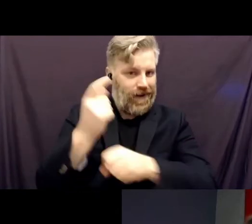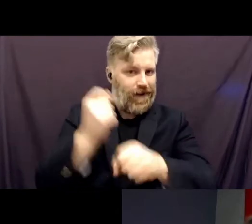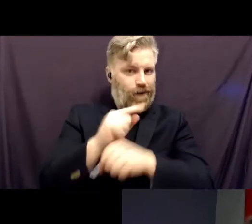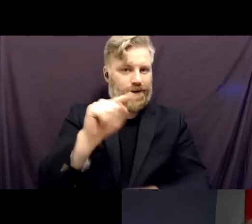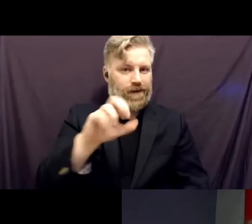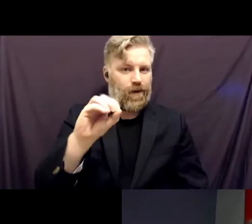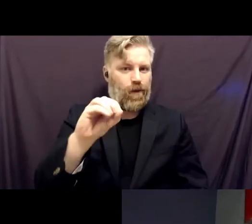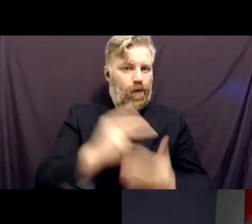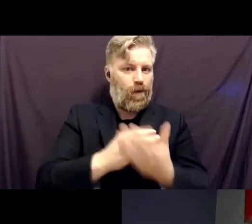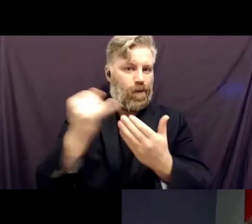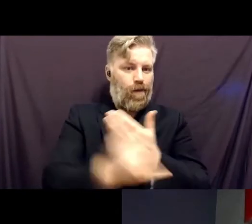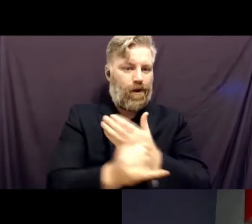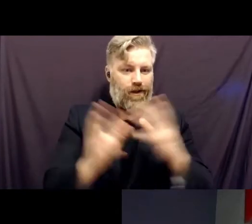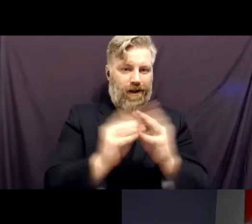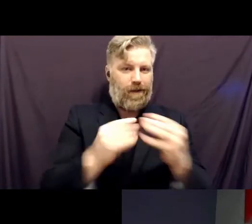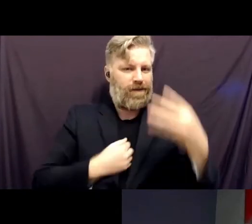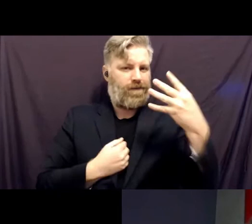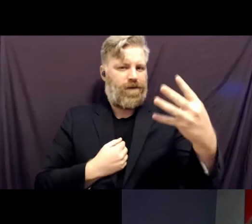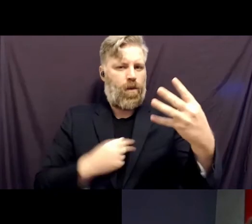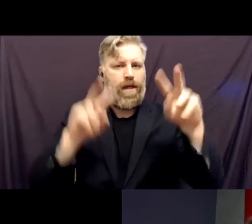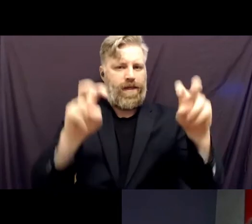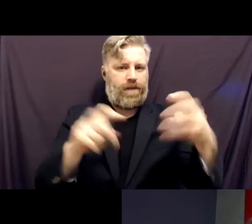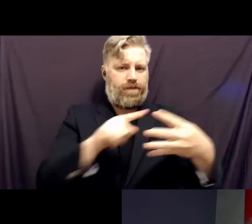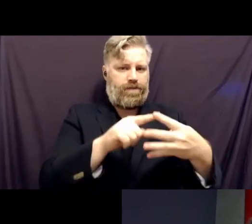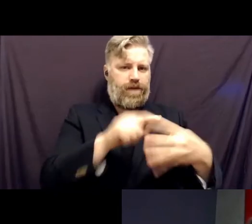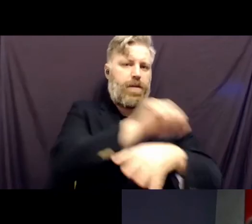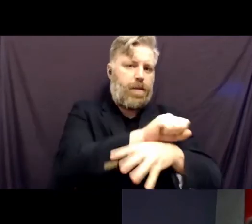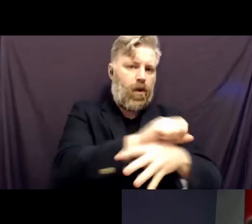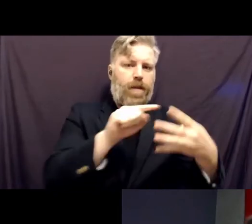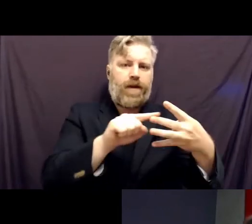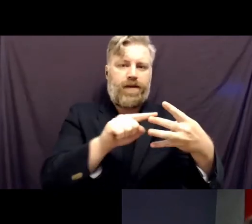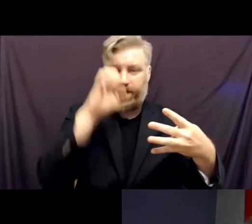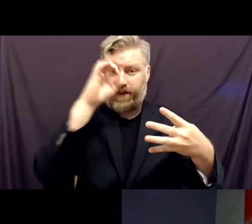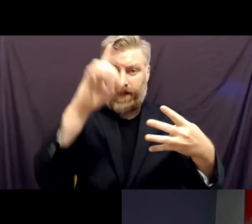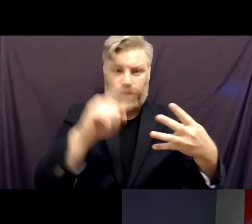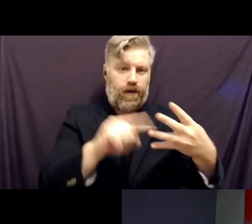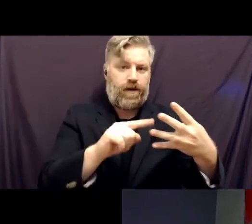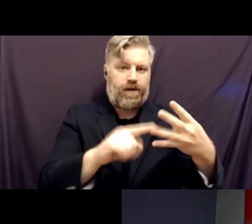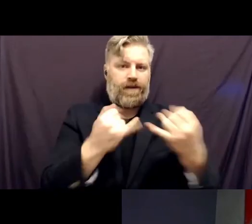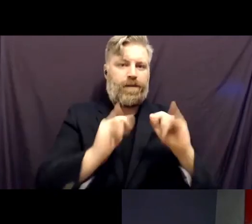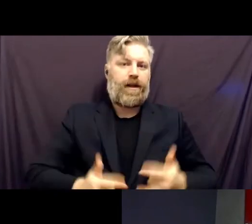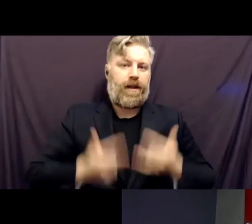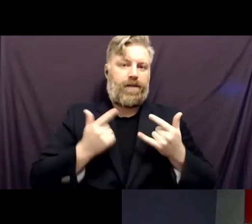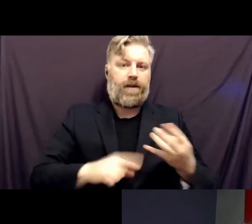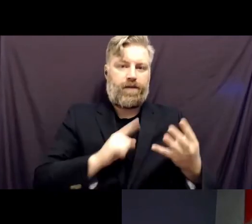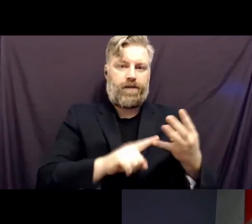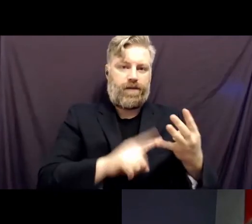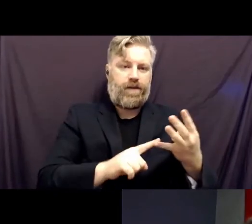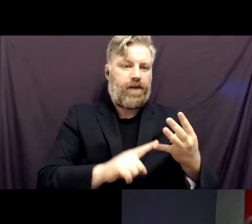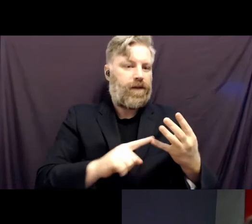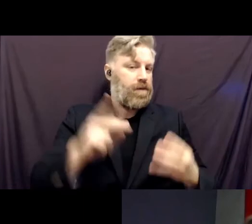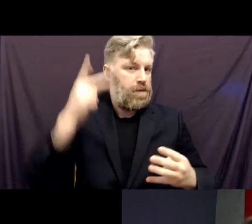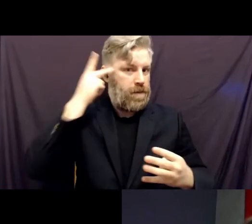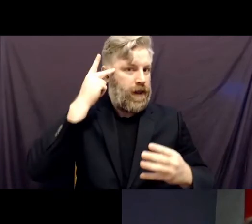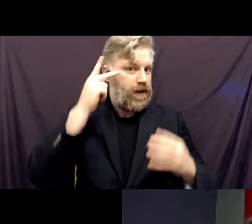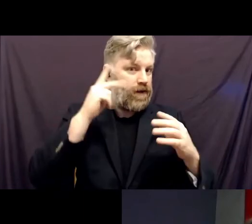themes: employment, education, independent living, and political participation and accessibility. Can